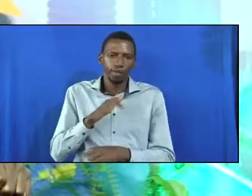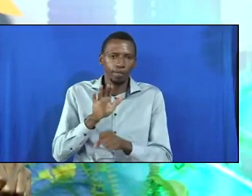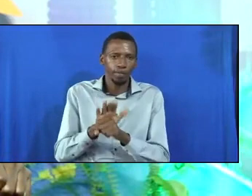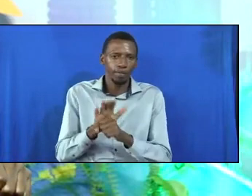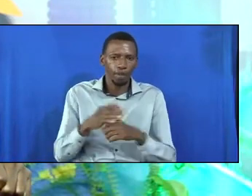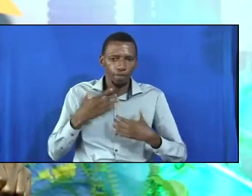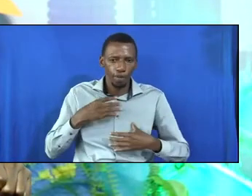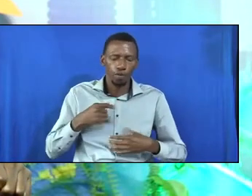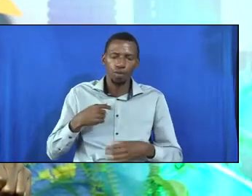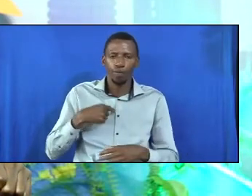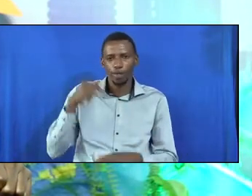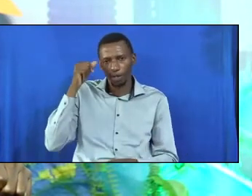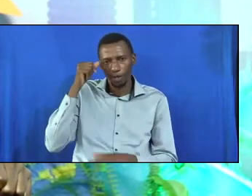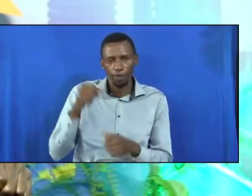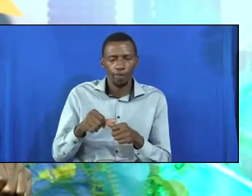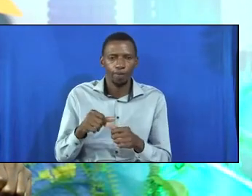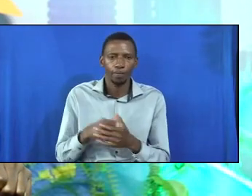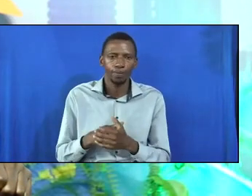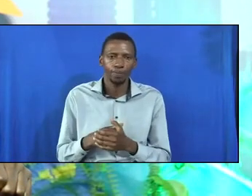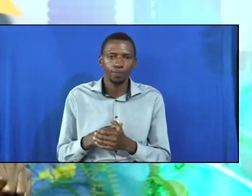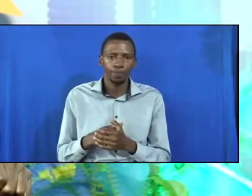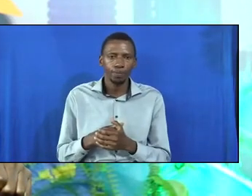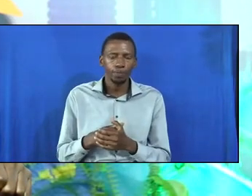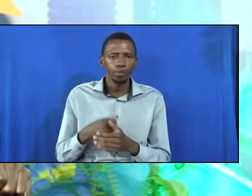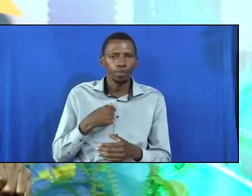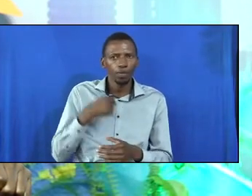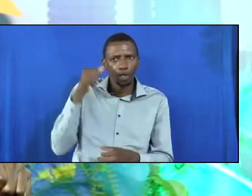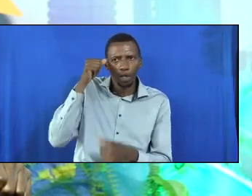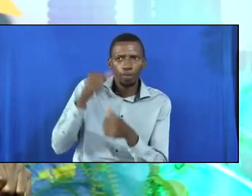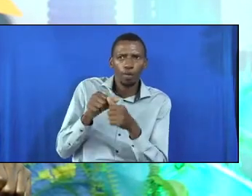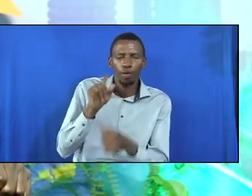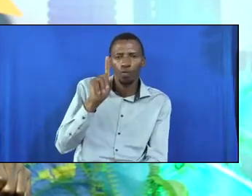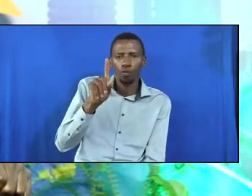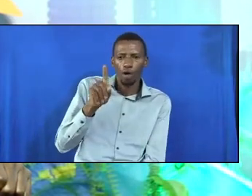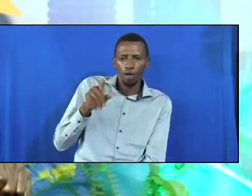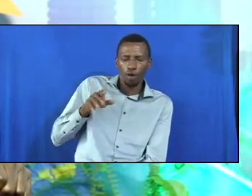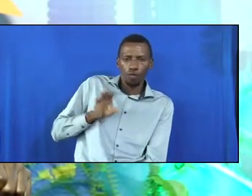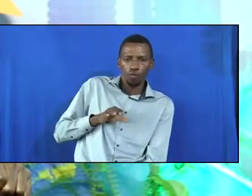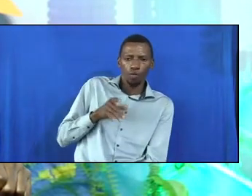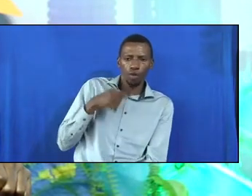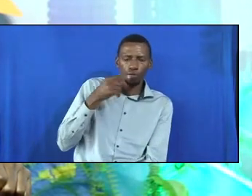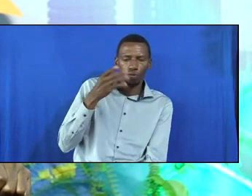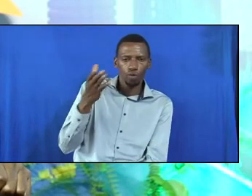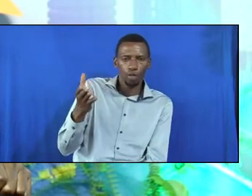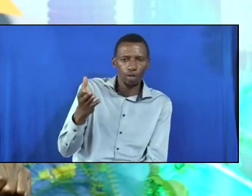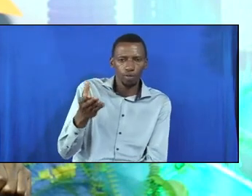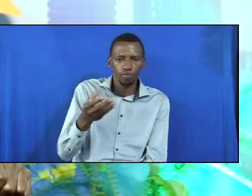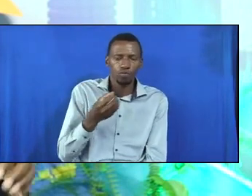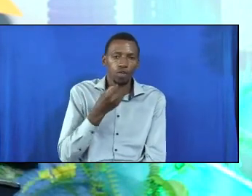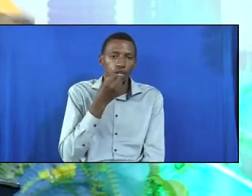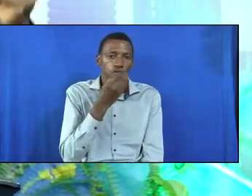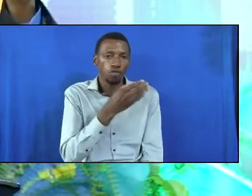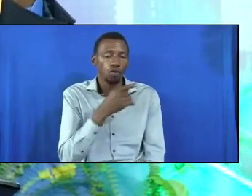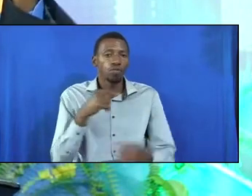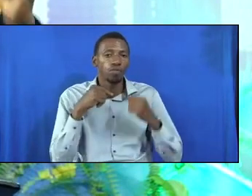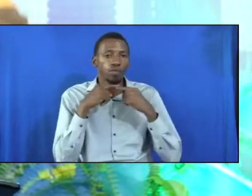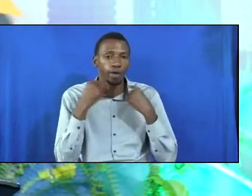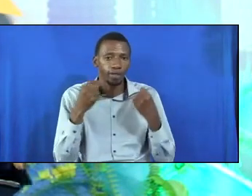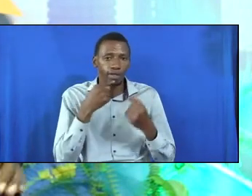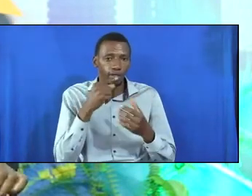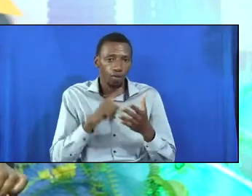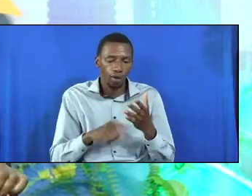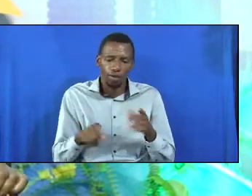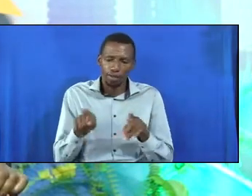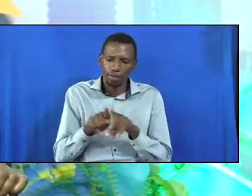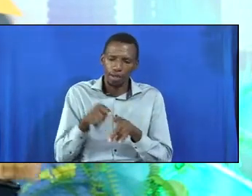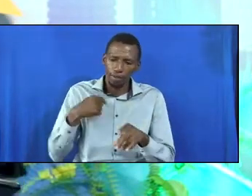remember. I remember one lady who was there, she told me, even me, I want to return God what